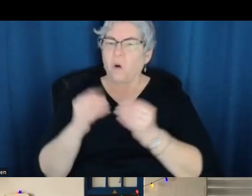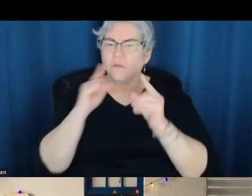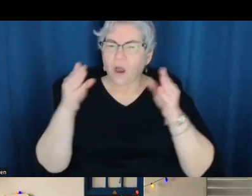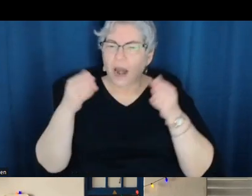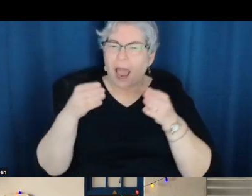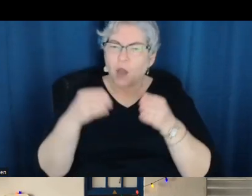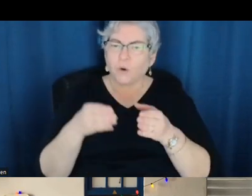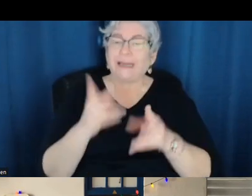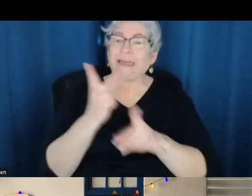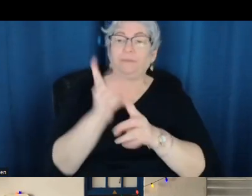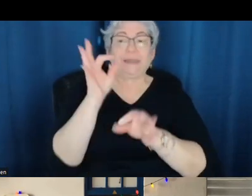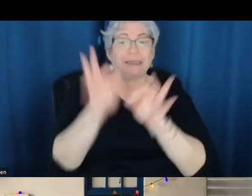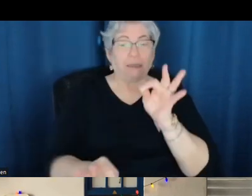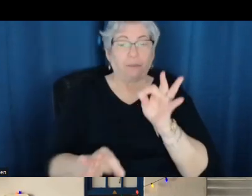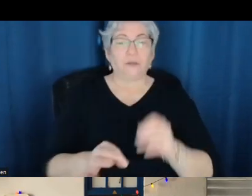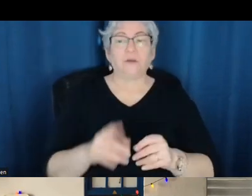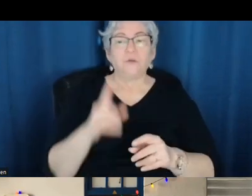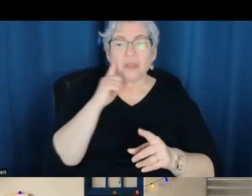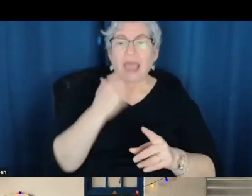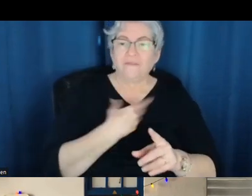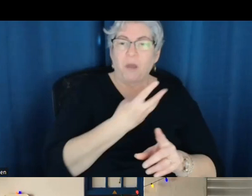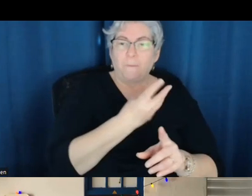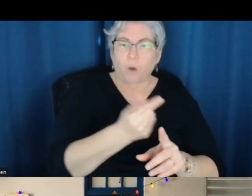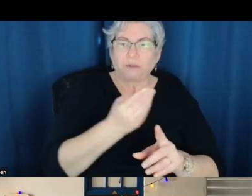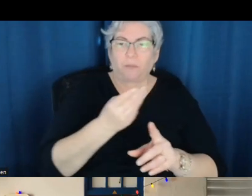Keeping it simple means planning for multiples and repetition.